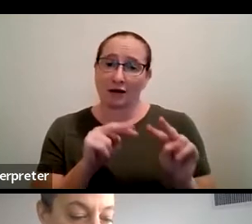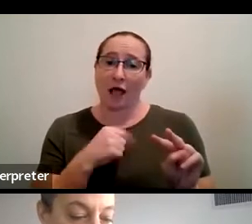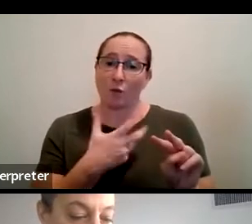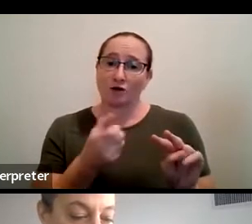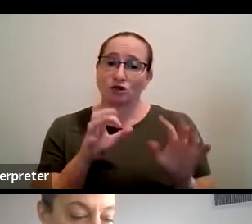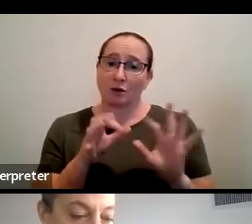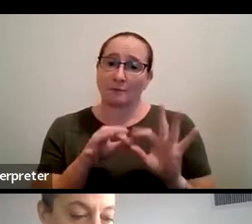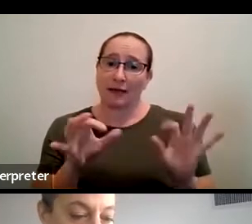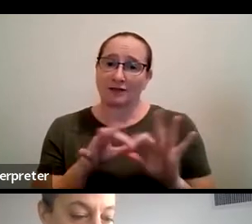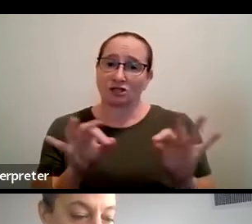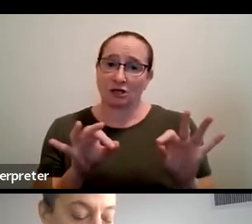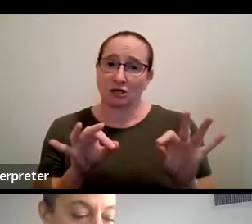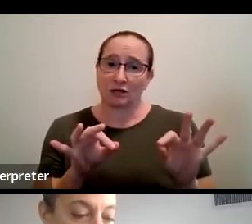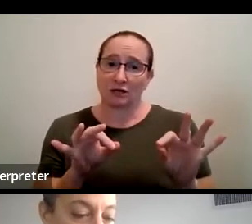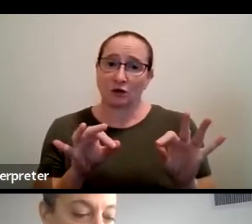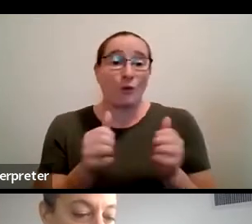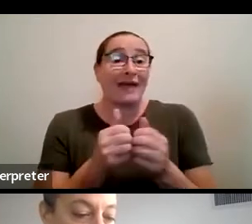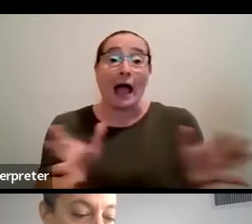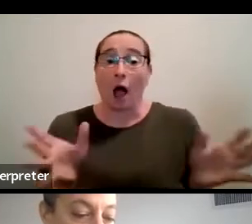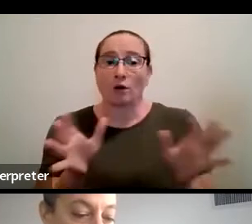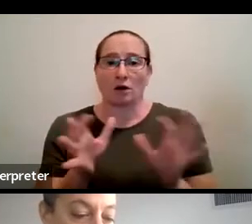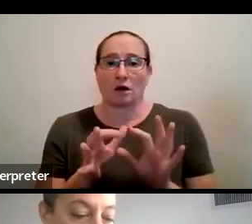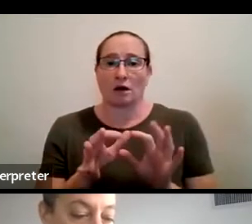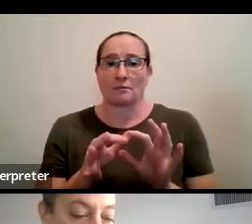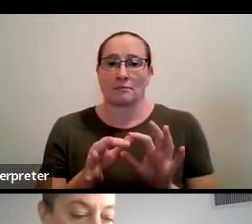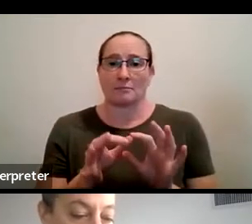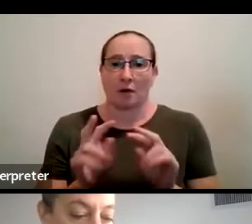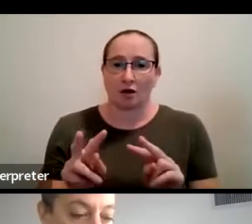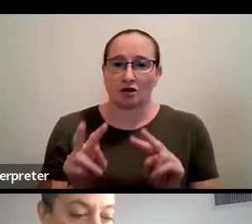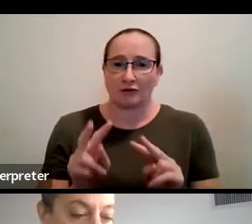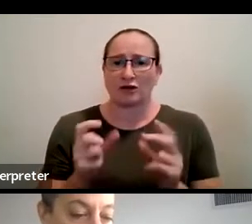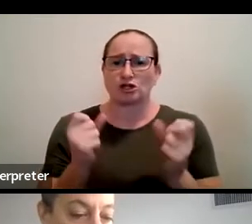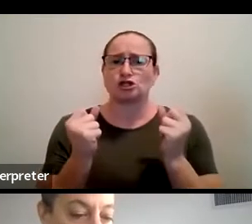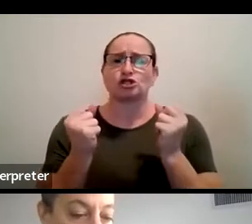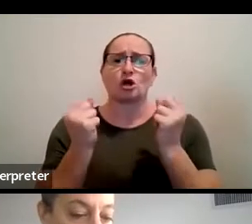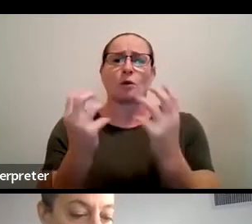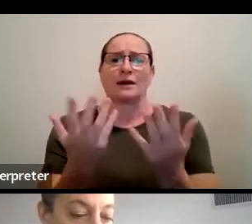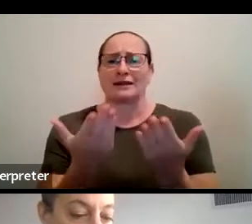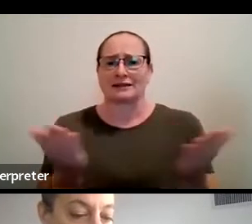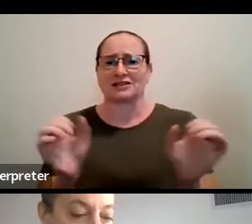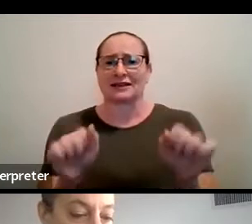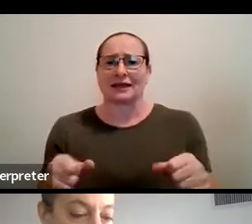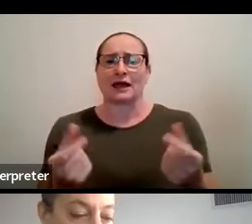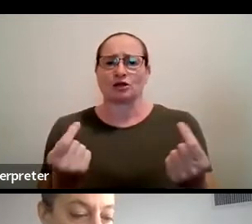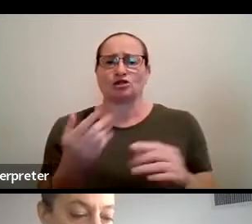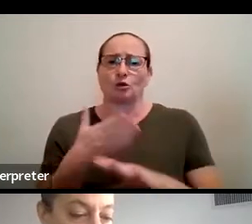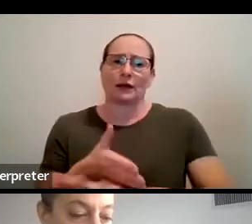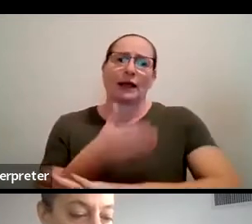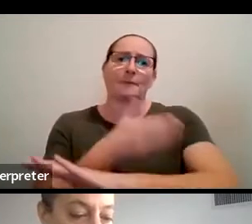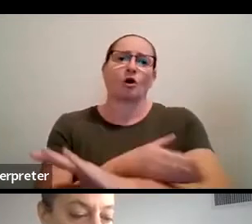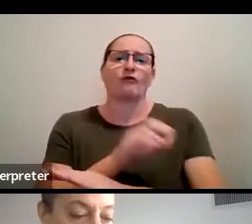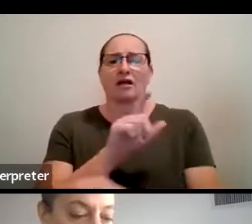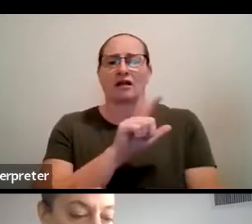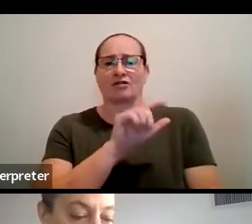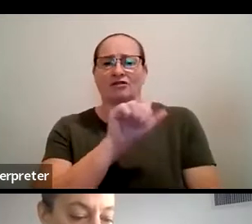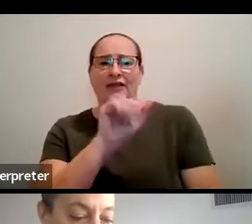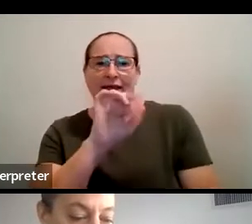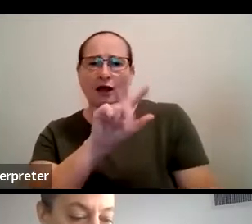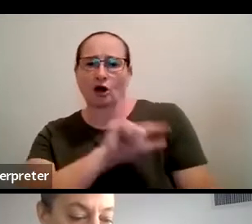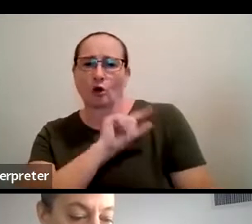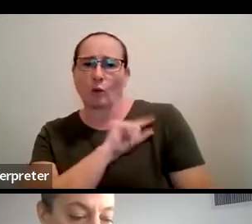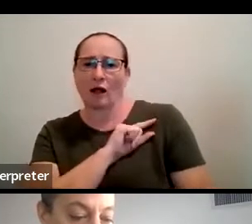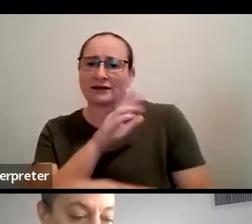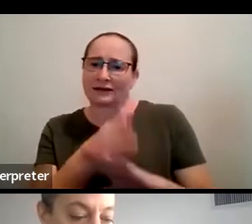that even without monitoring, there are already so many things we can do to improve the air quality of indoor